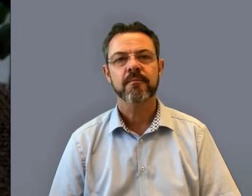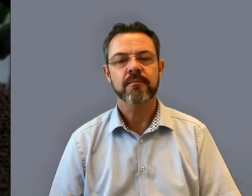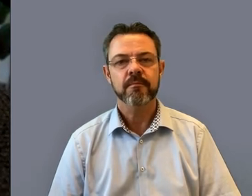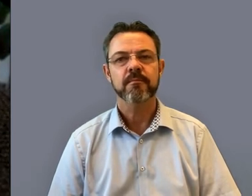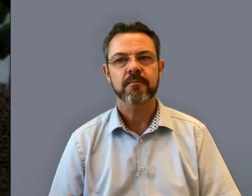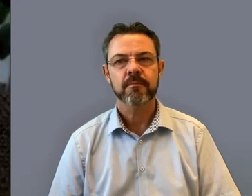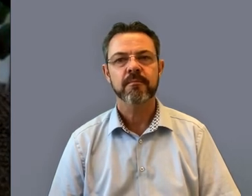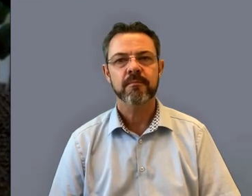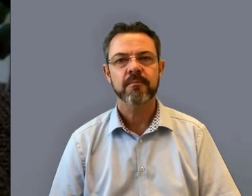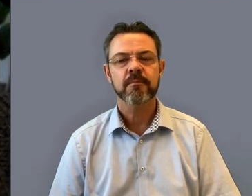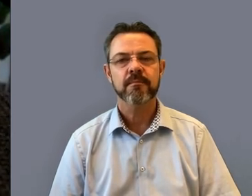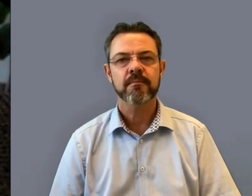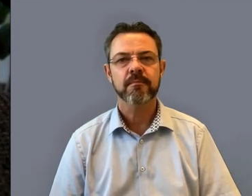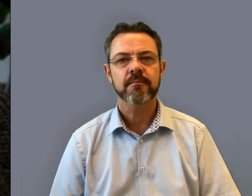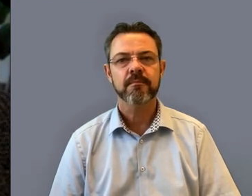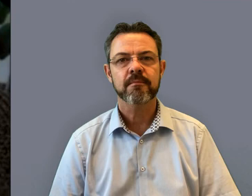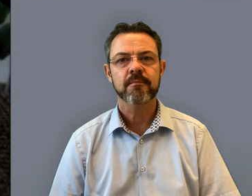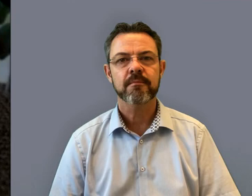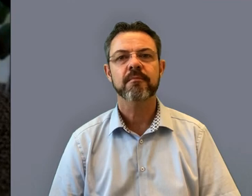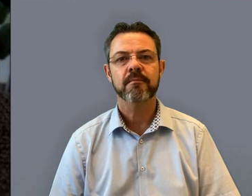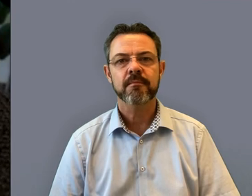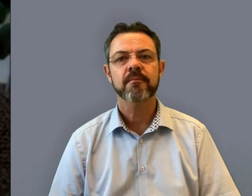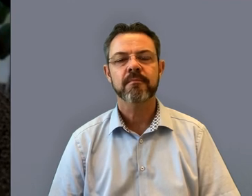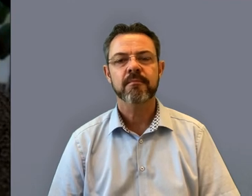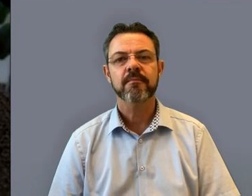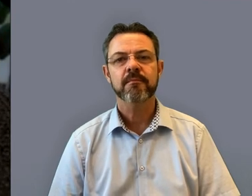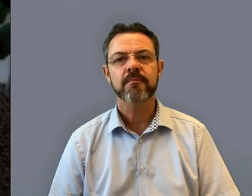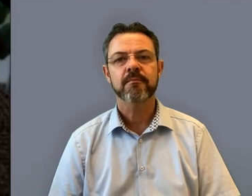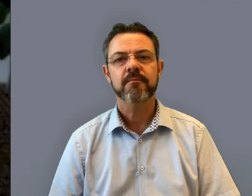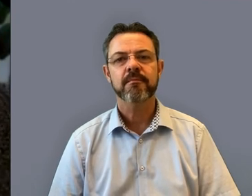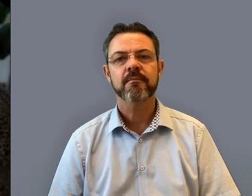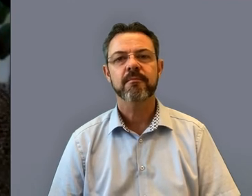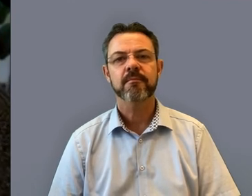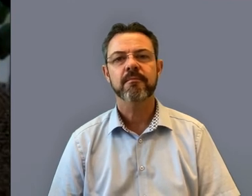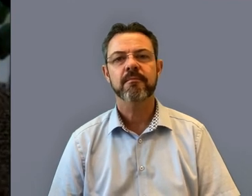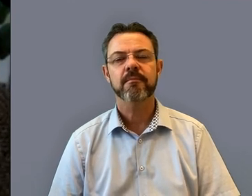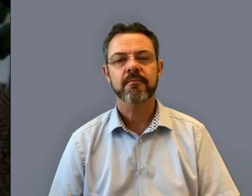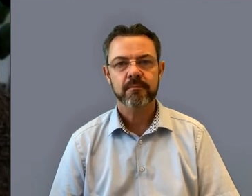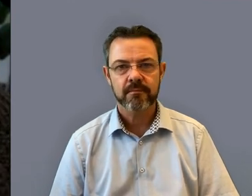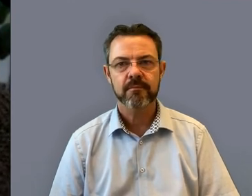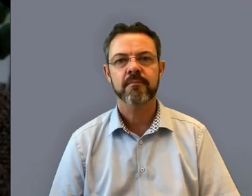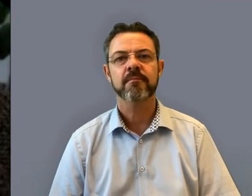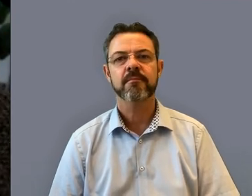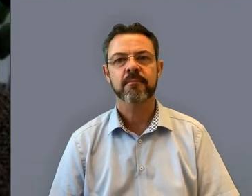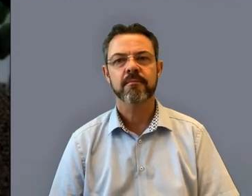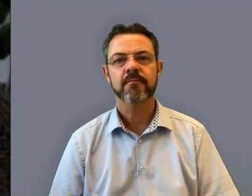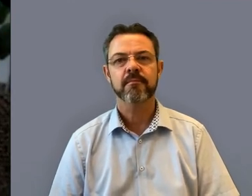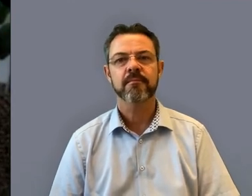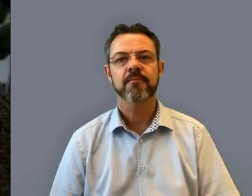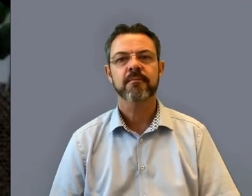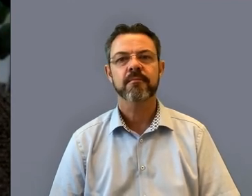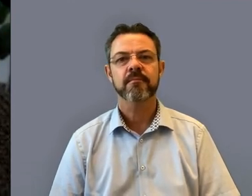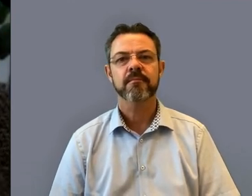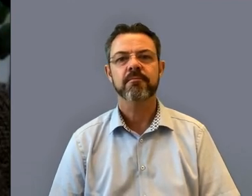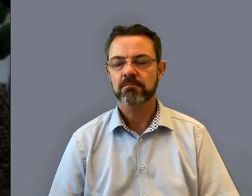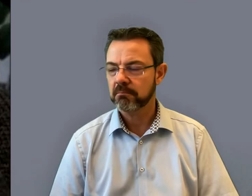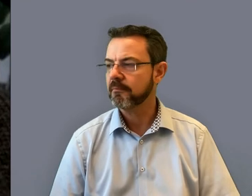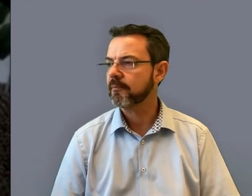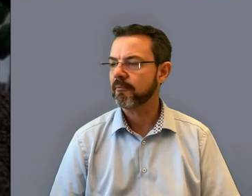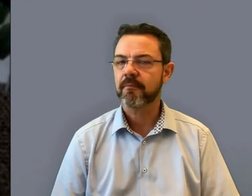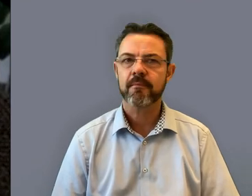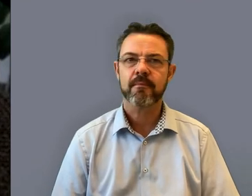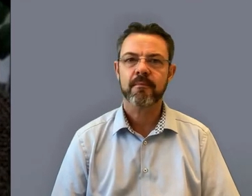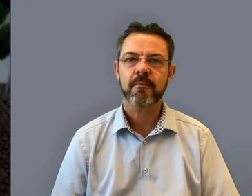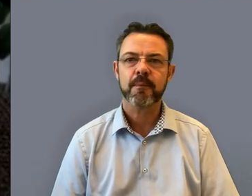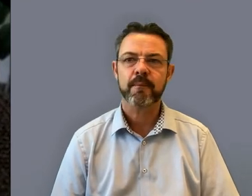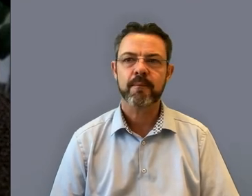crude, simpler heuristics and methods is that just easy to tweak, easy to apply, quicker decision making